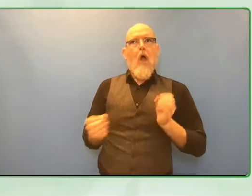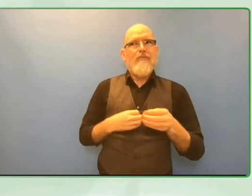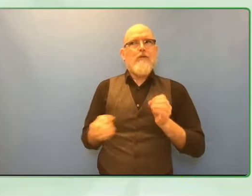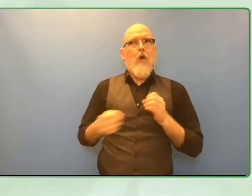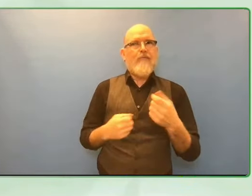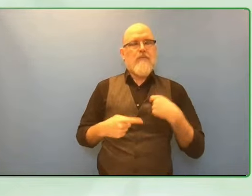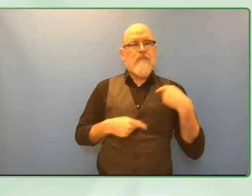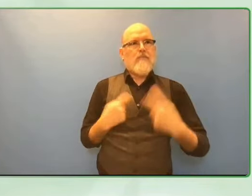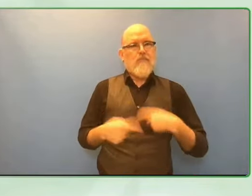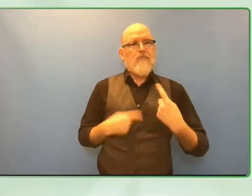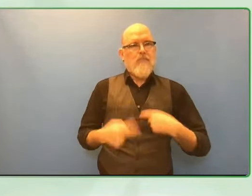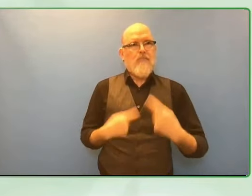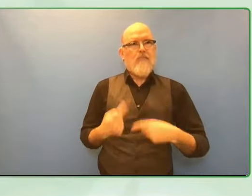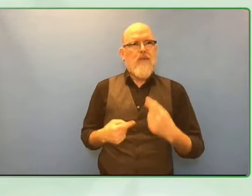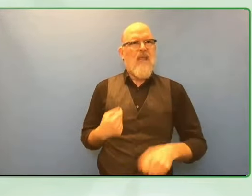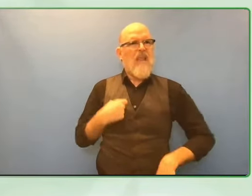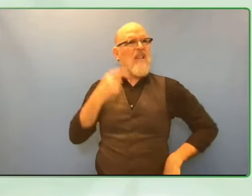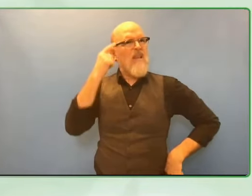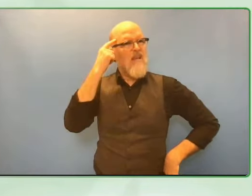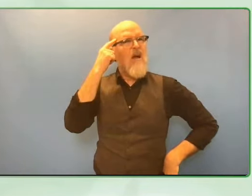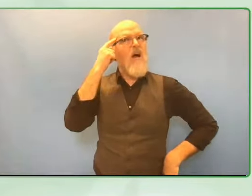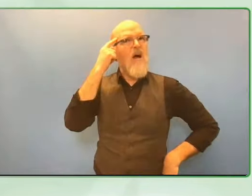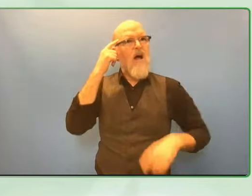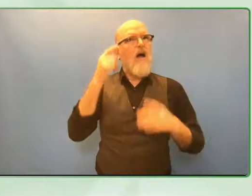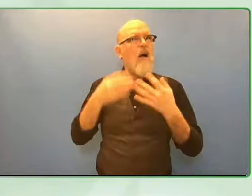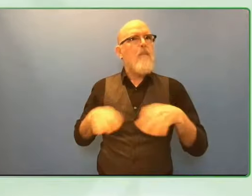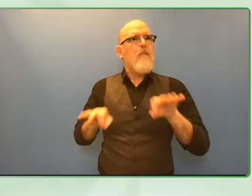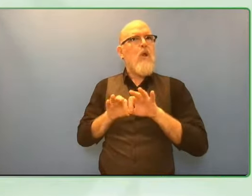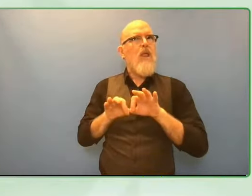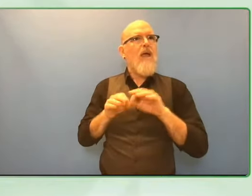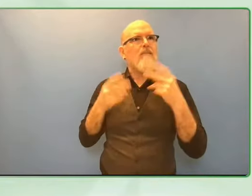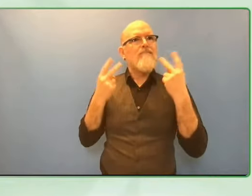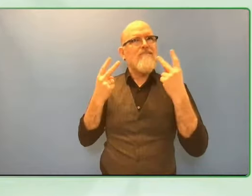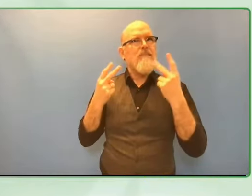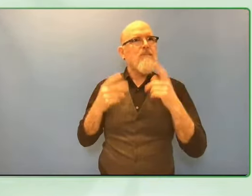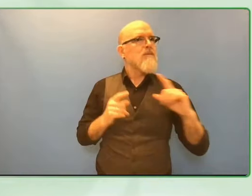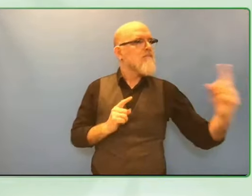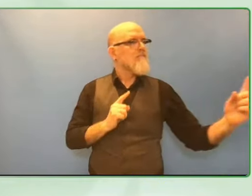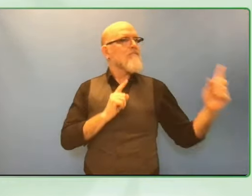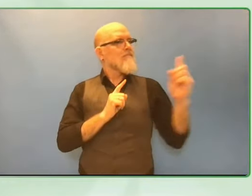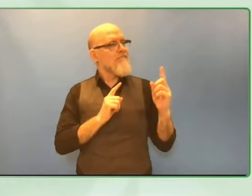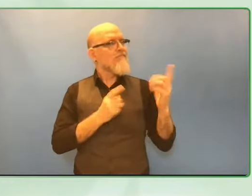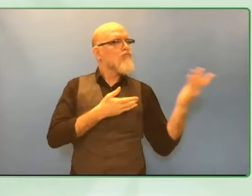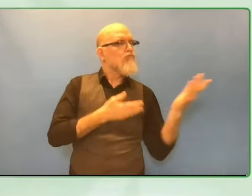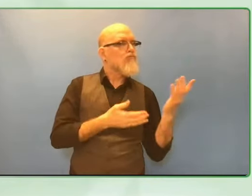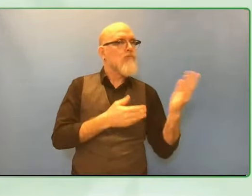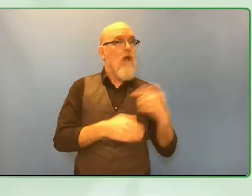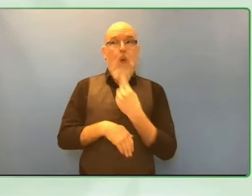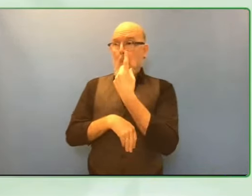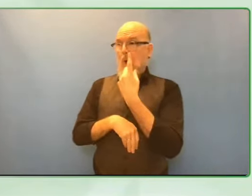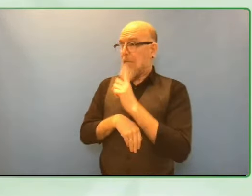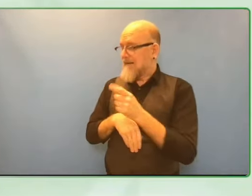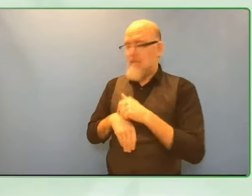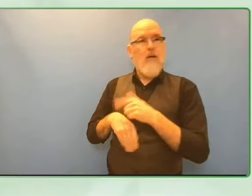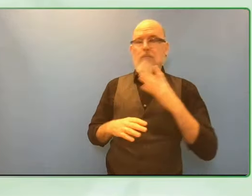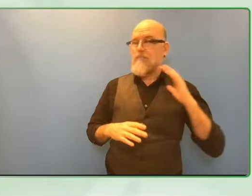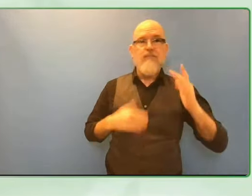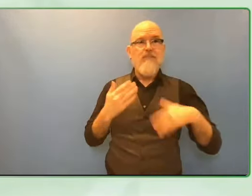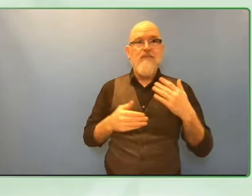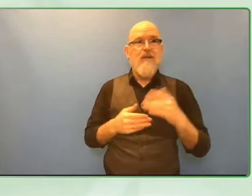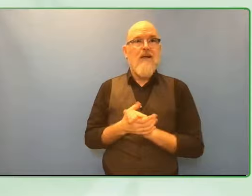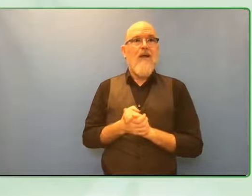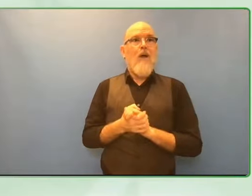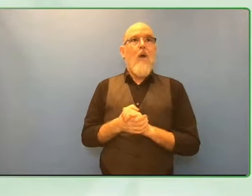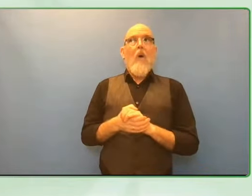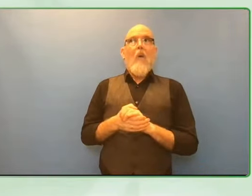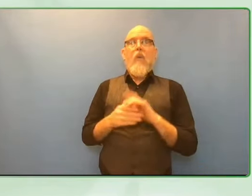important. Okay, we've got 1 minute, 16 seconds. So I'm going to go straight over to Nick and say, Nick, can you